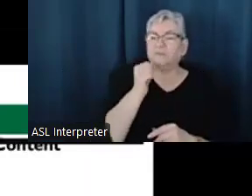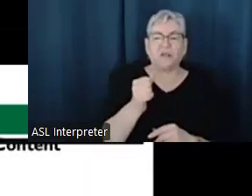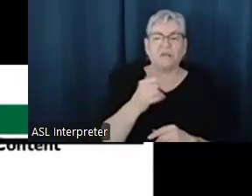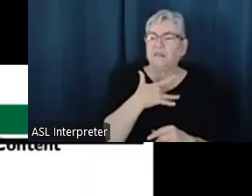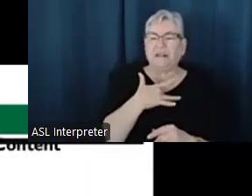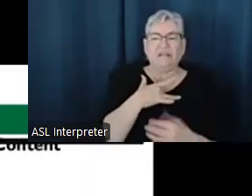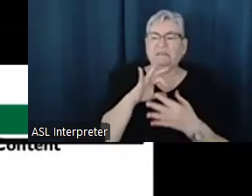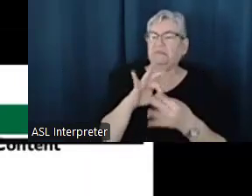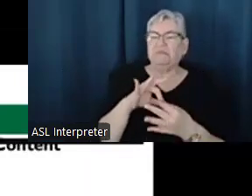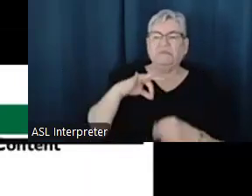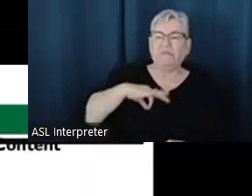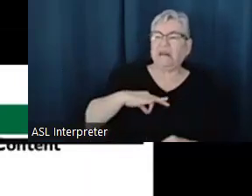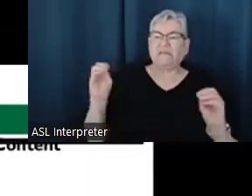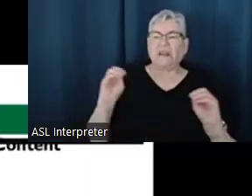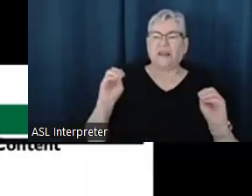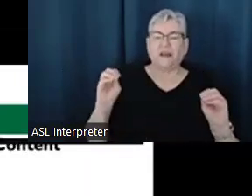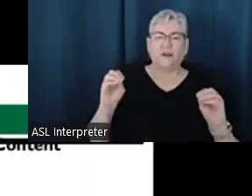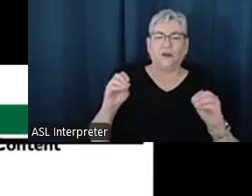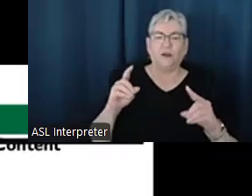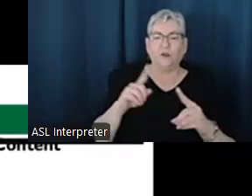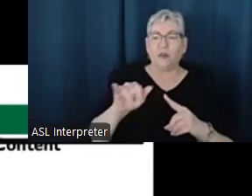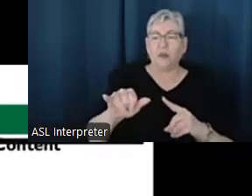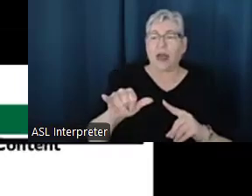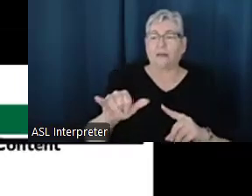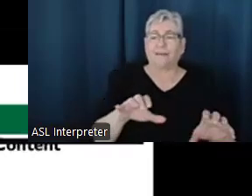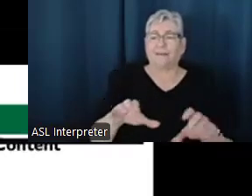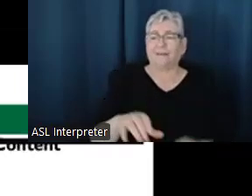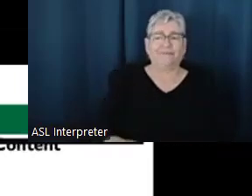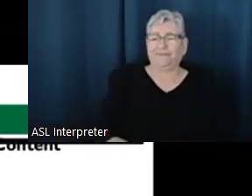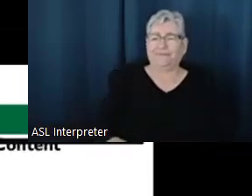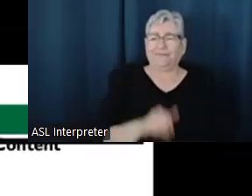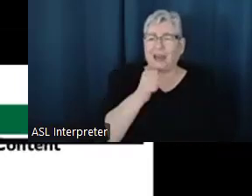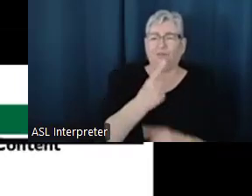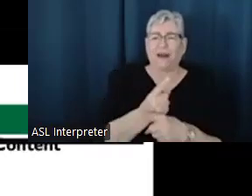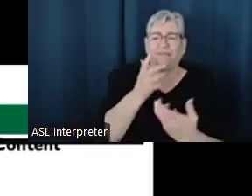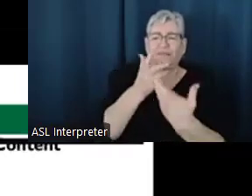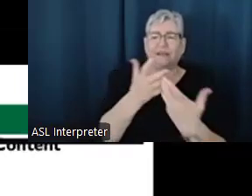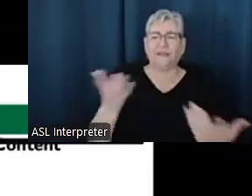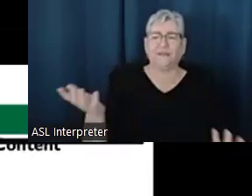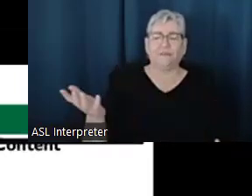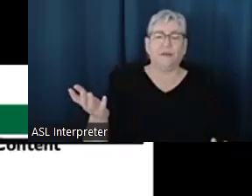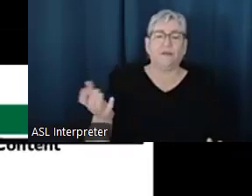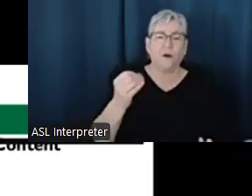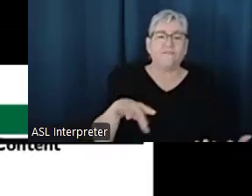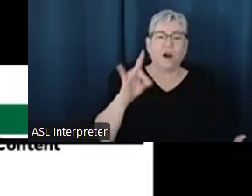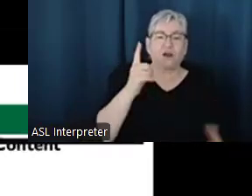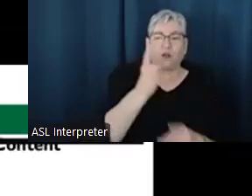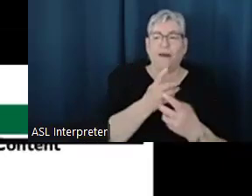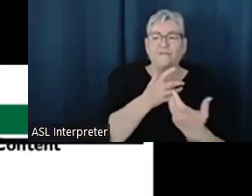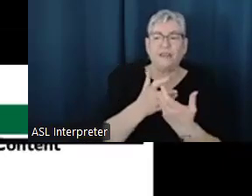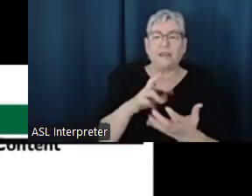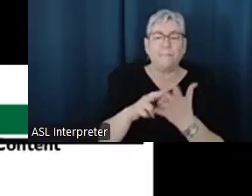beneficial to an activity, it's not going to be the right fit. So finding the right fit also includes finding things that